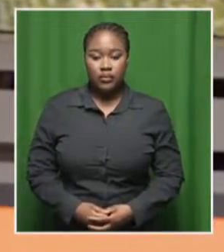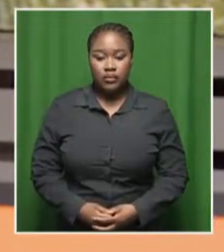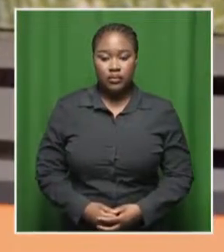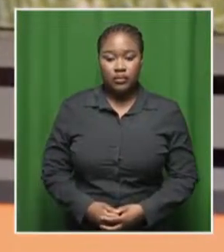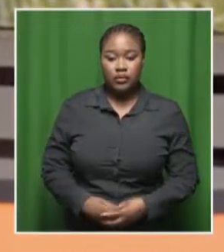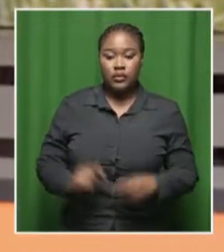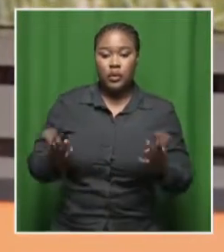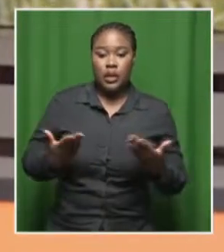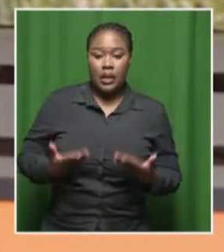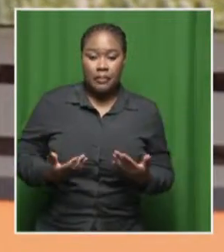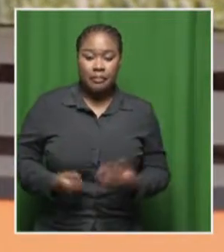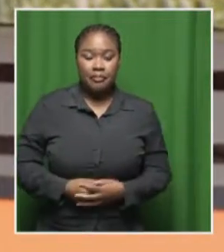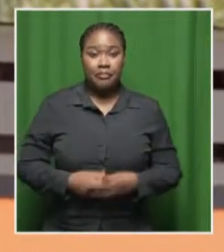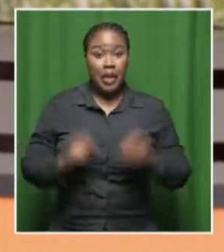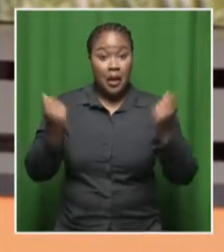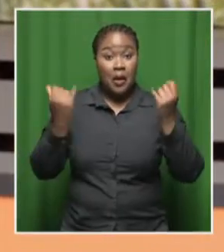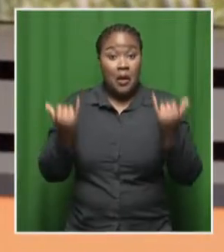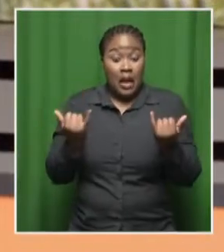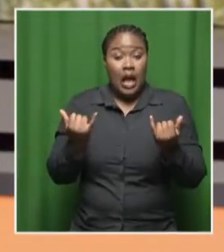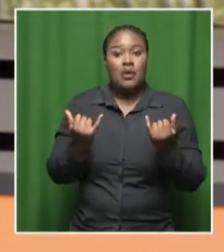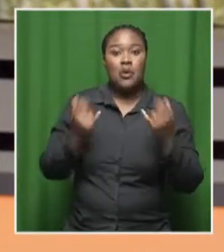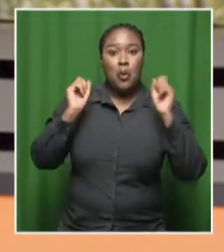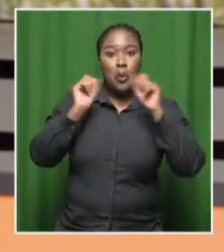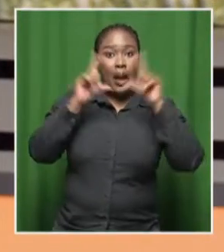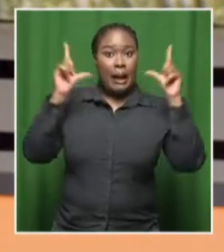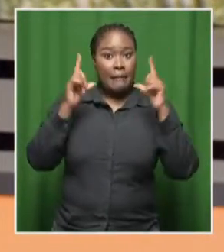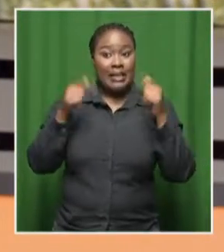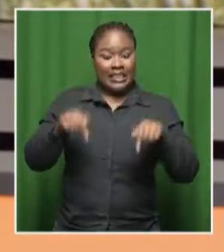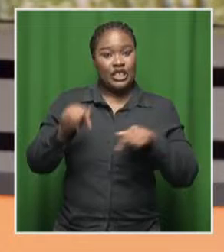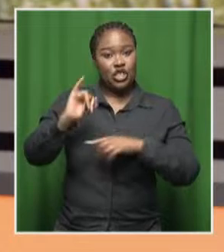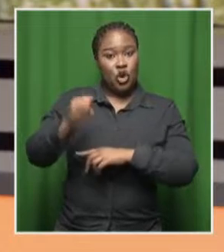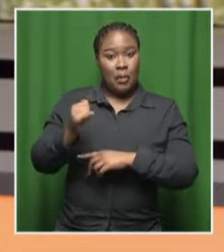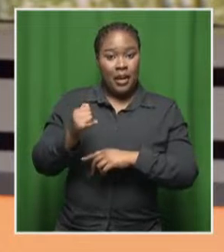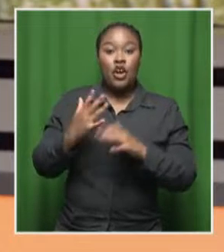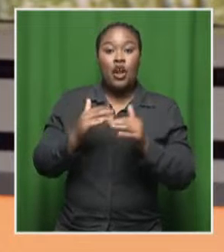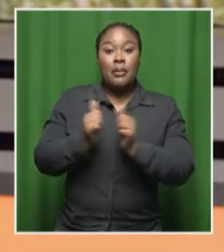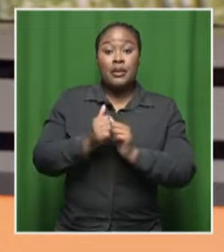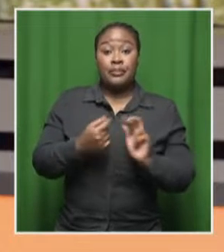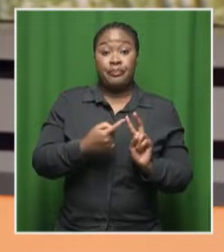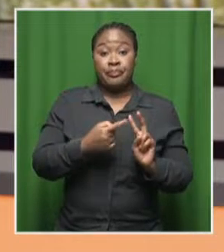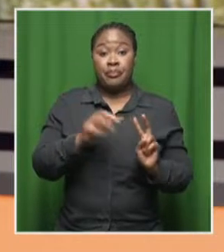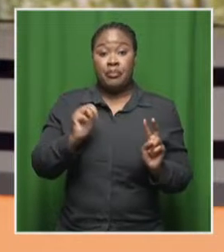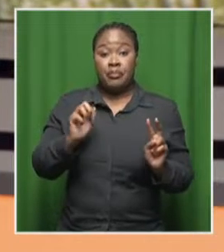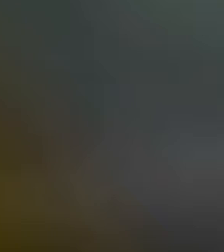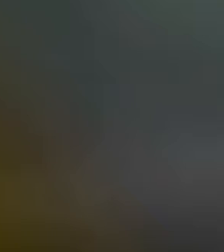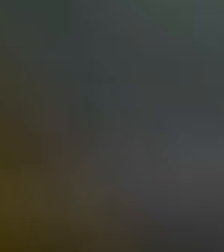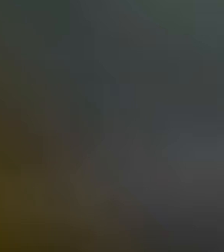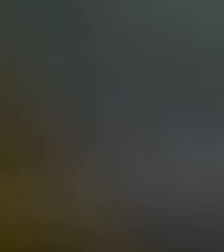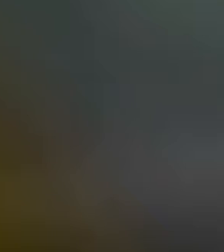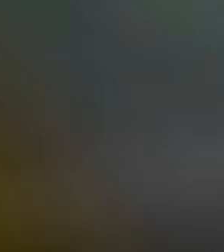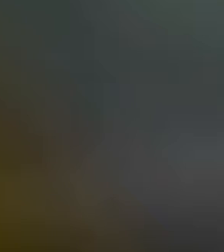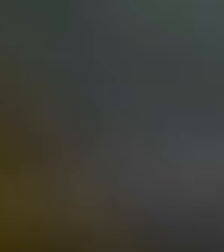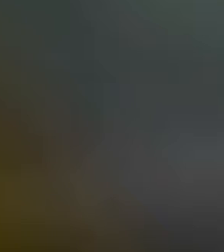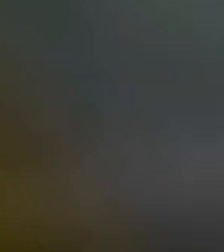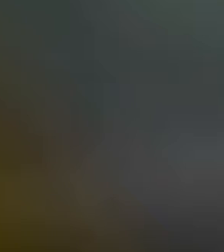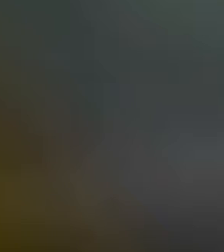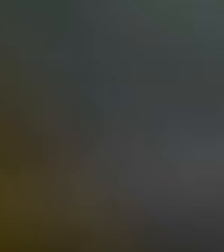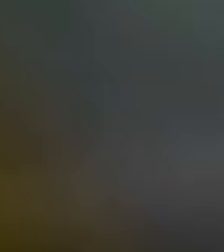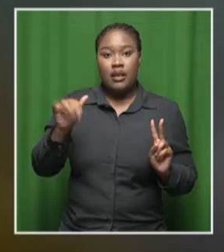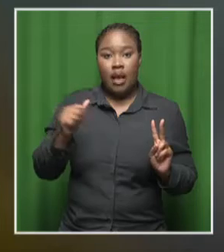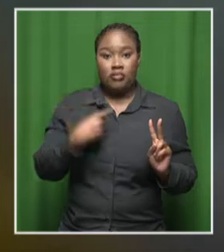Welcome back, everybody. Now, Wake Up, This is Joburg is a collaboration between photographer Mark Lewis and urban planner and writer Tanya